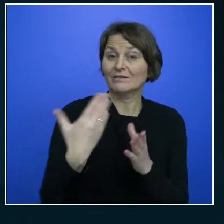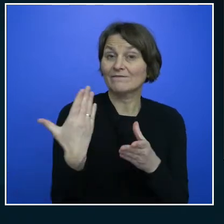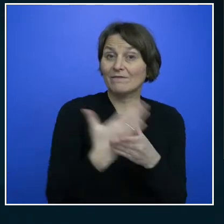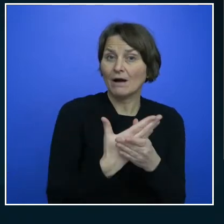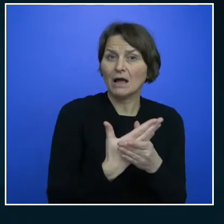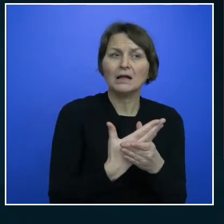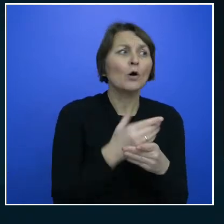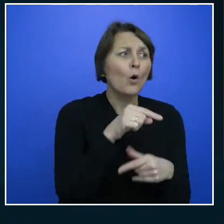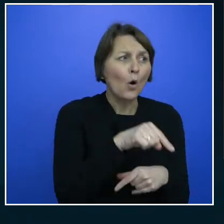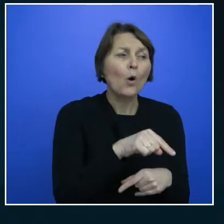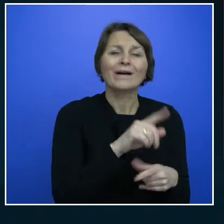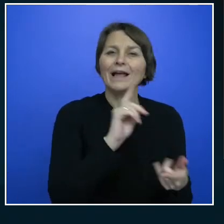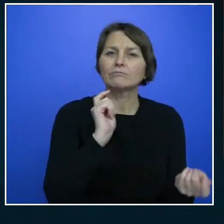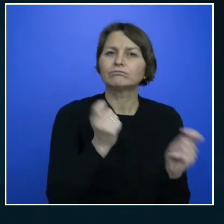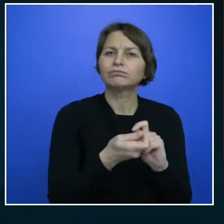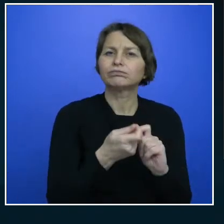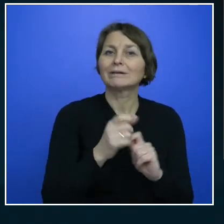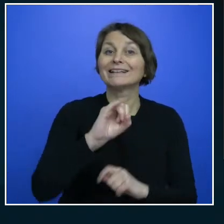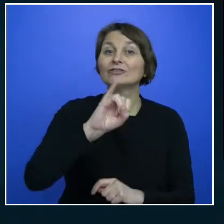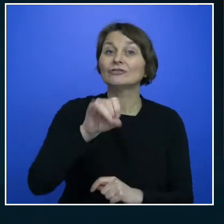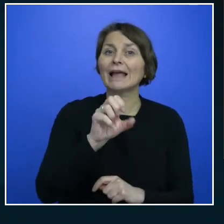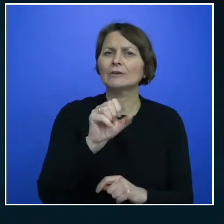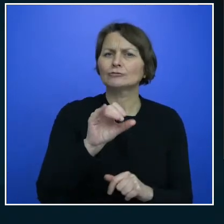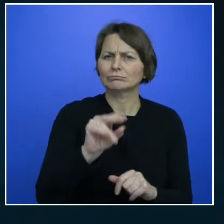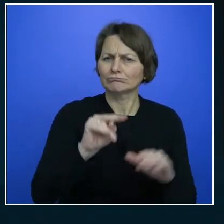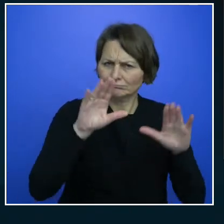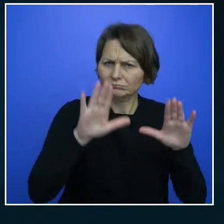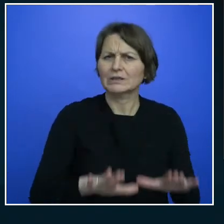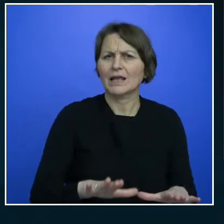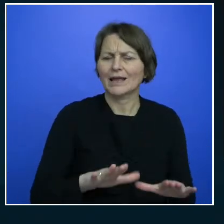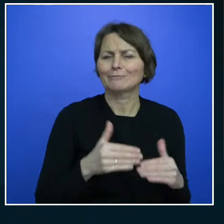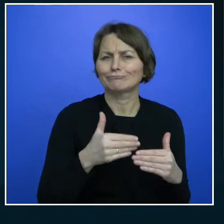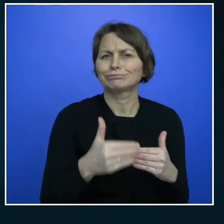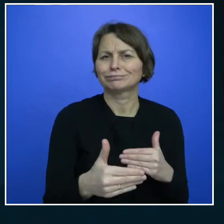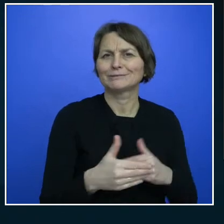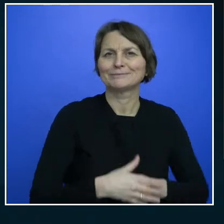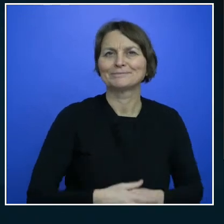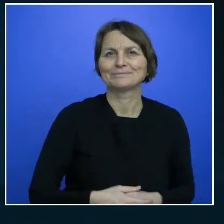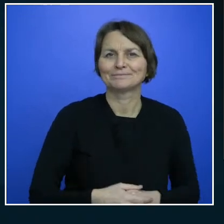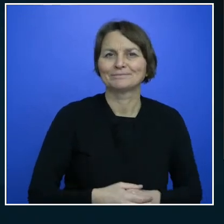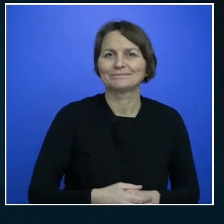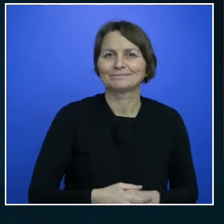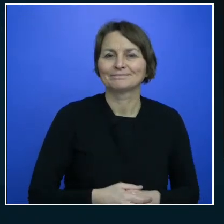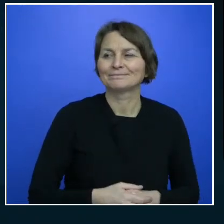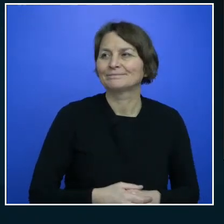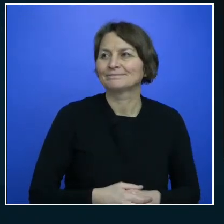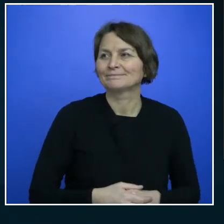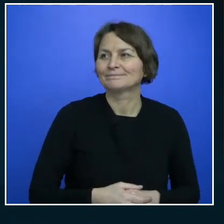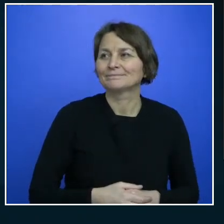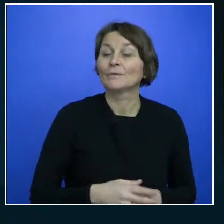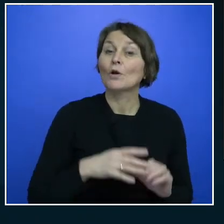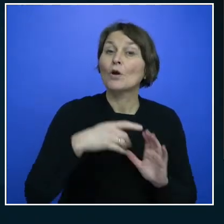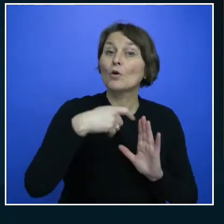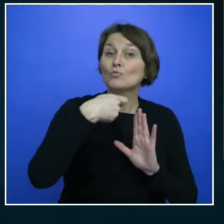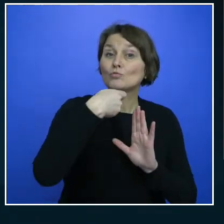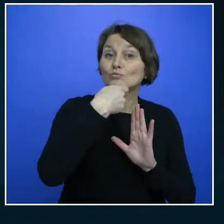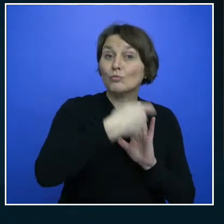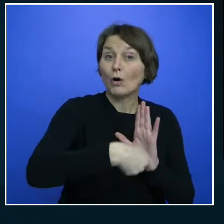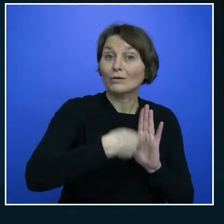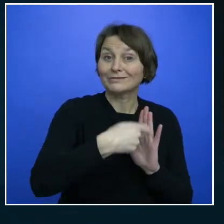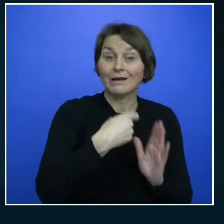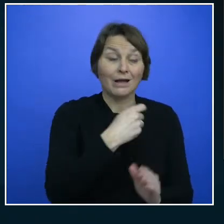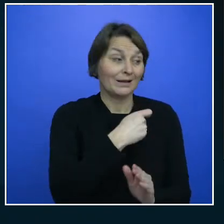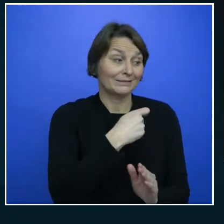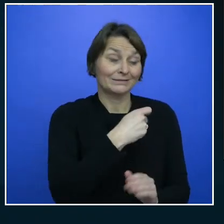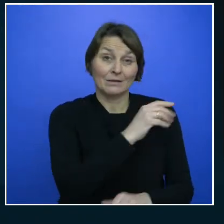away. So where do we position Project Bicep in the overall infrastructure as code stack, as we saw on the